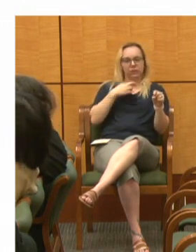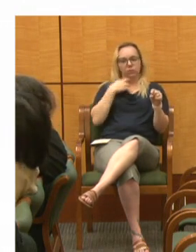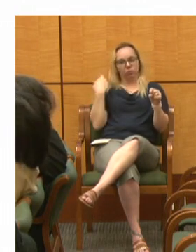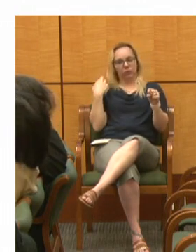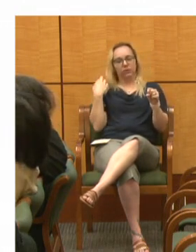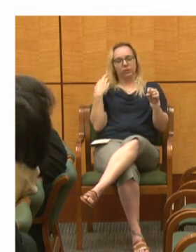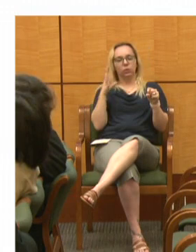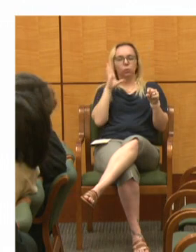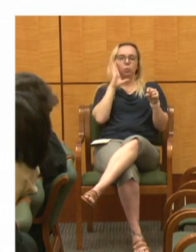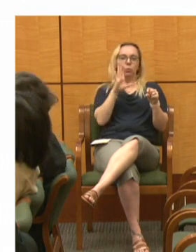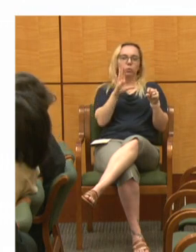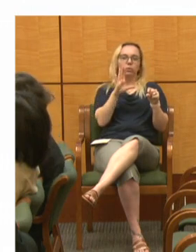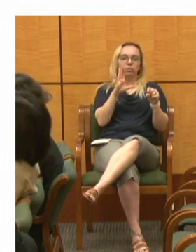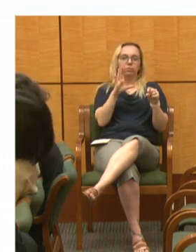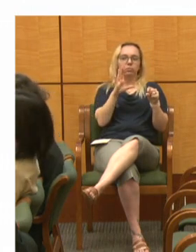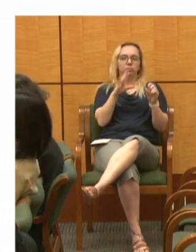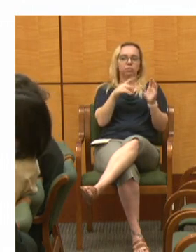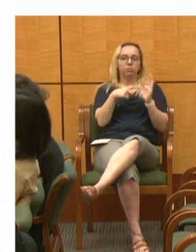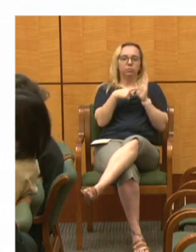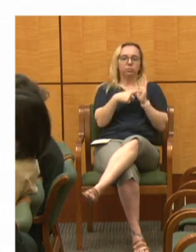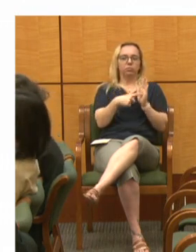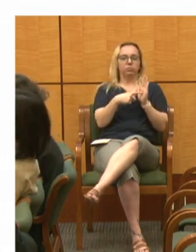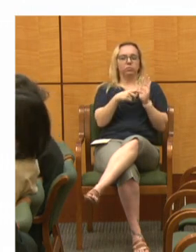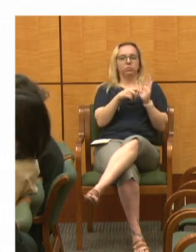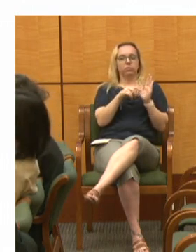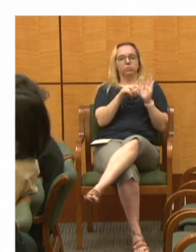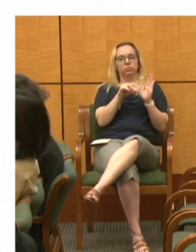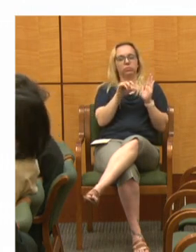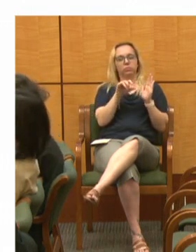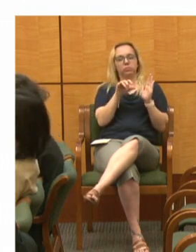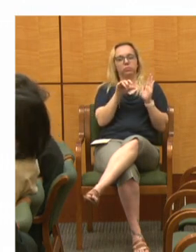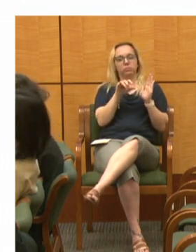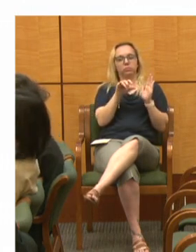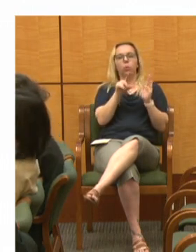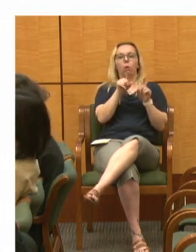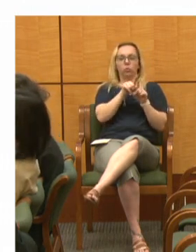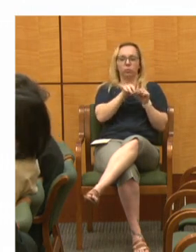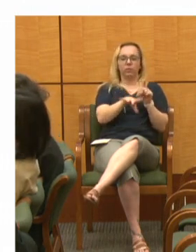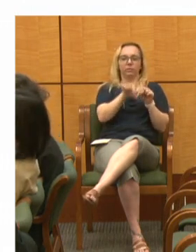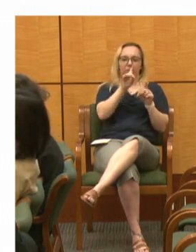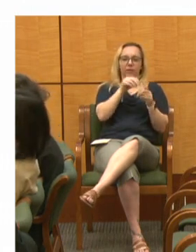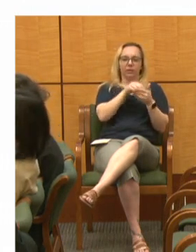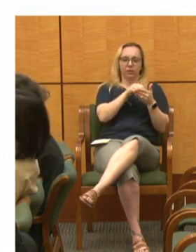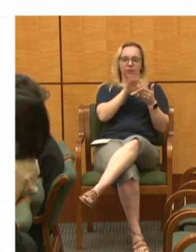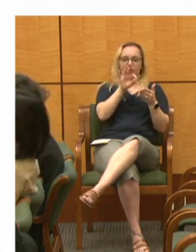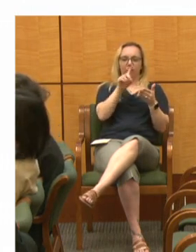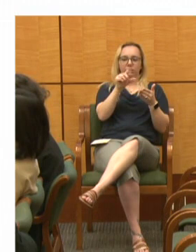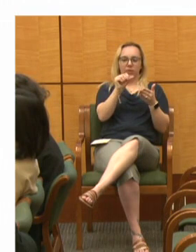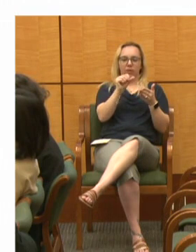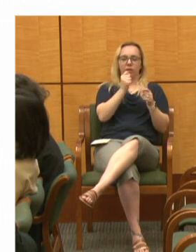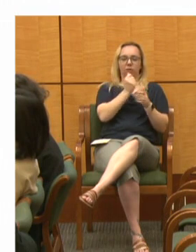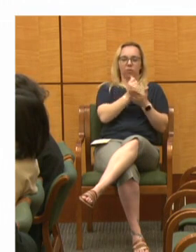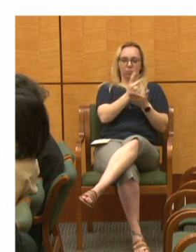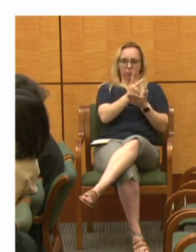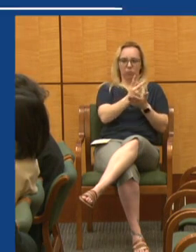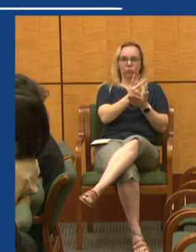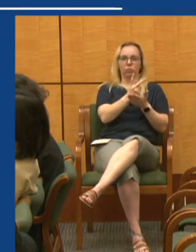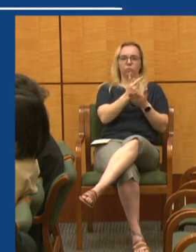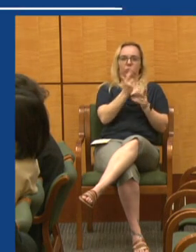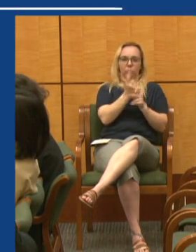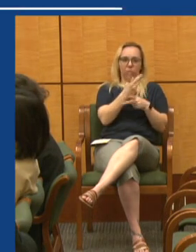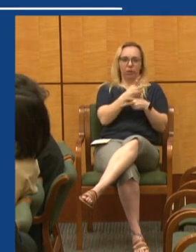in most of the components what is found in the written information related to FDA-approved products, which again is a requirement by